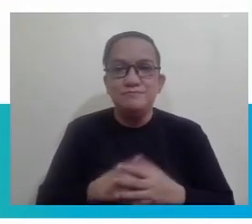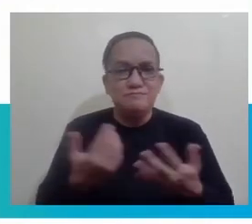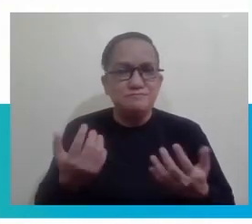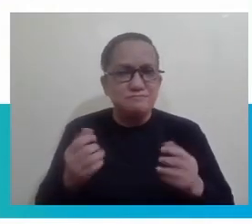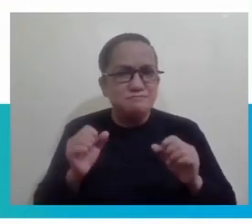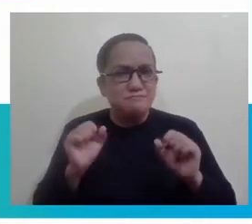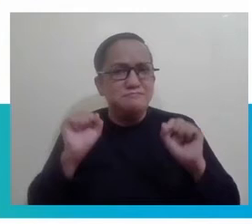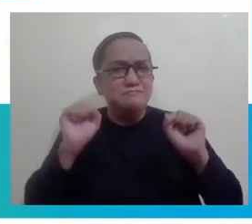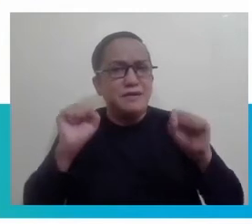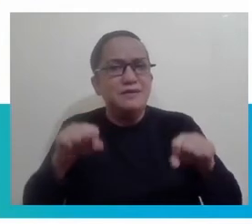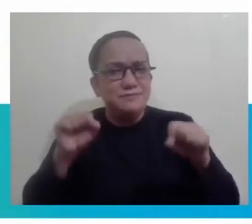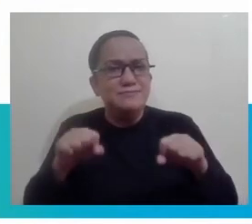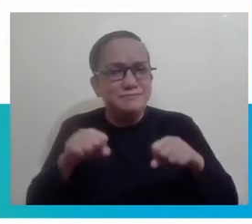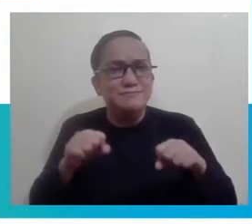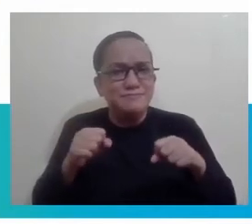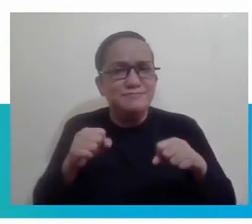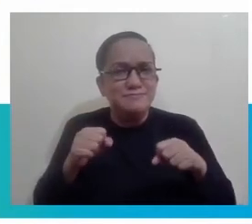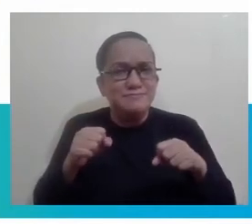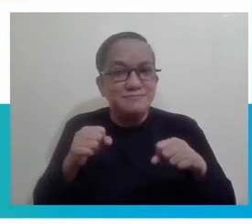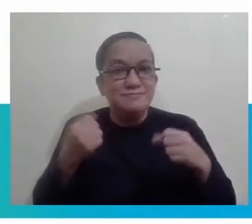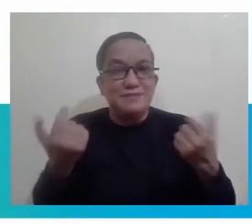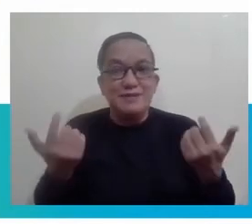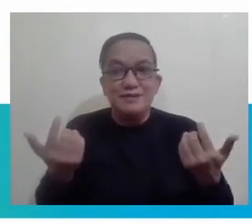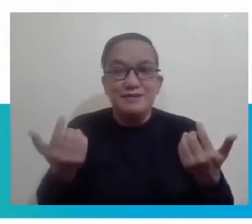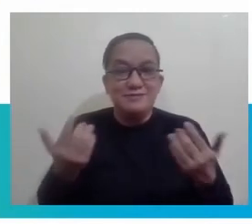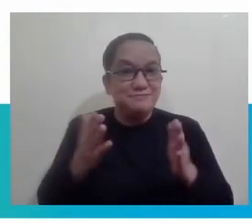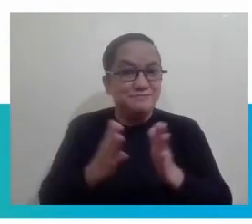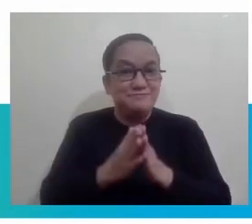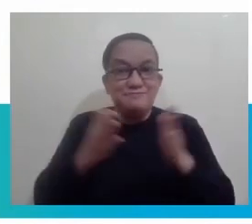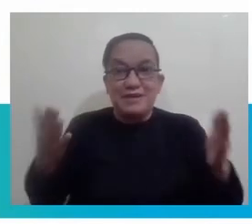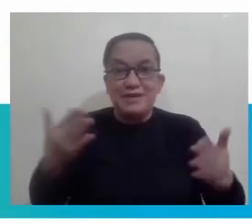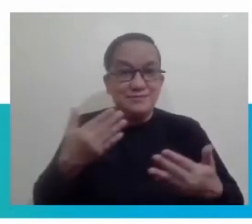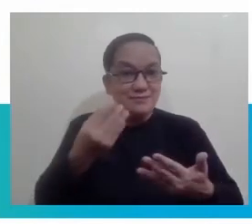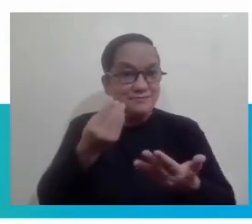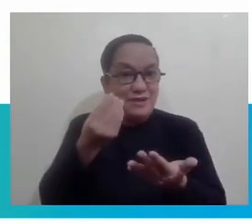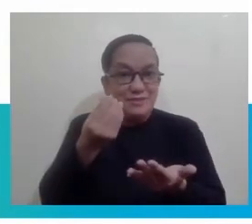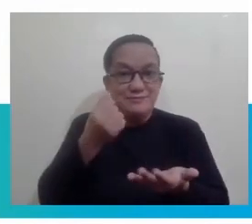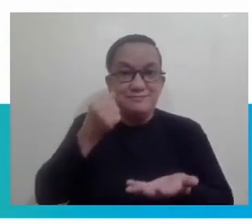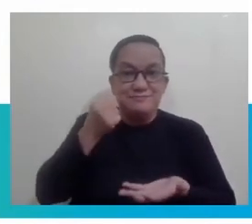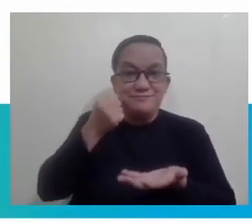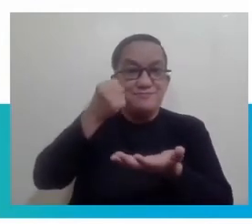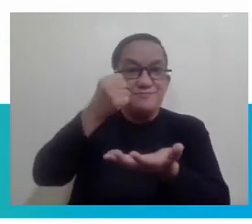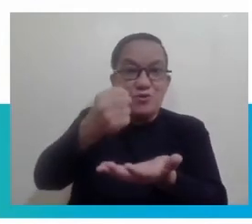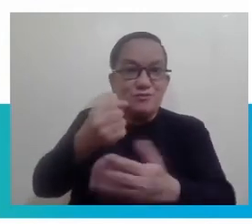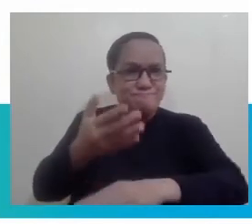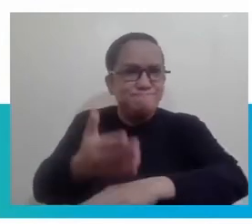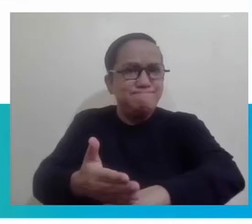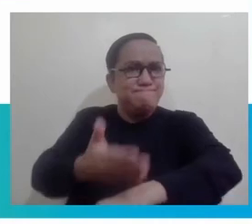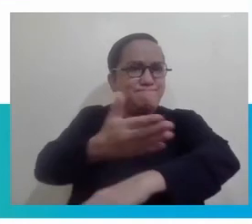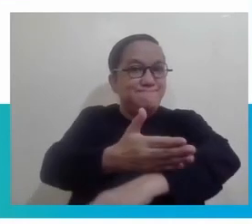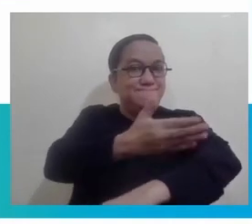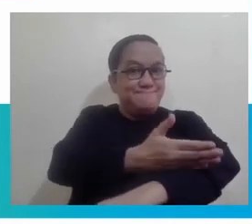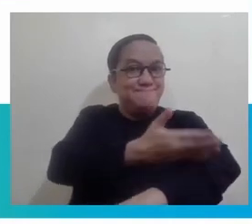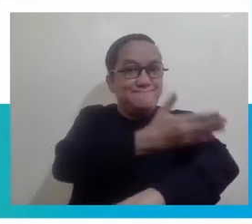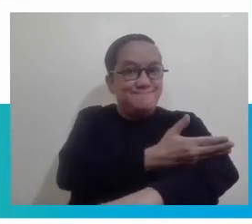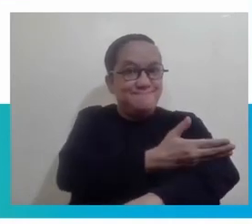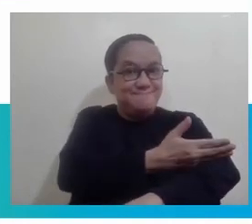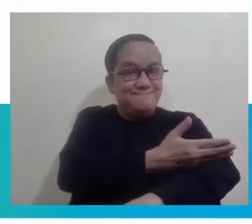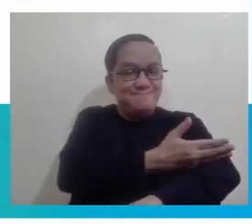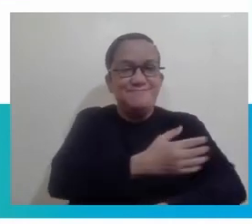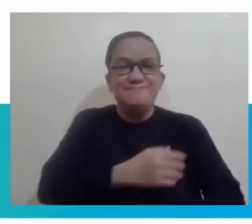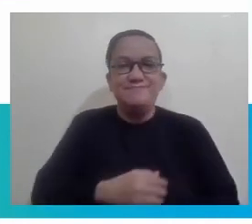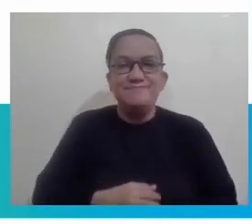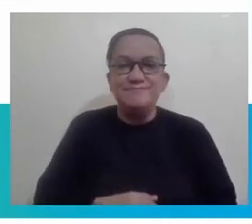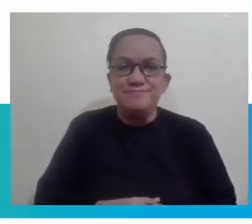provide the loans, grants could come from public donors worldwide, and for us